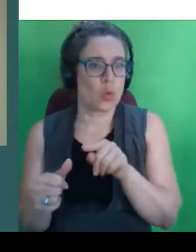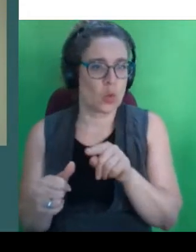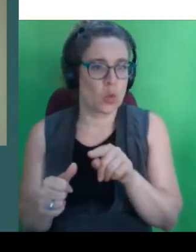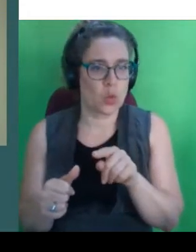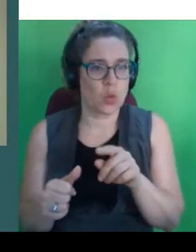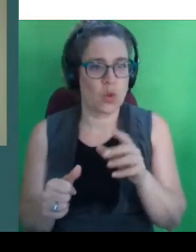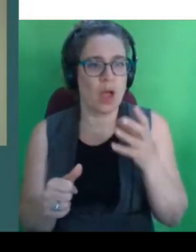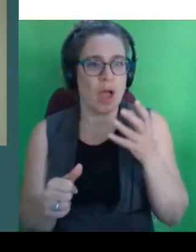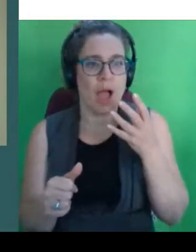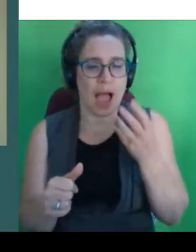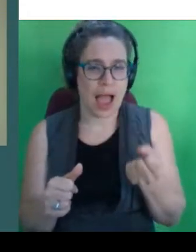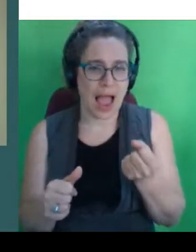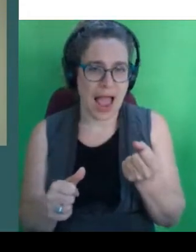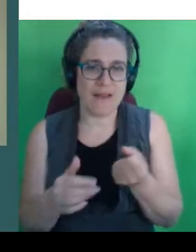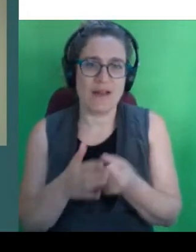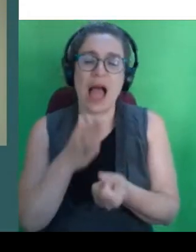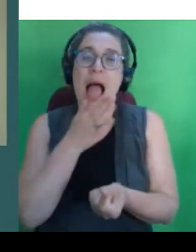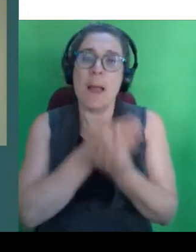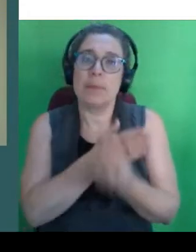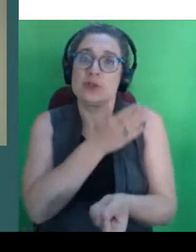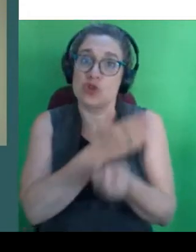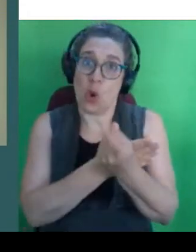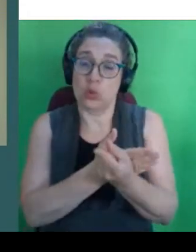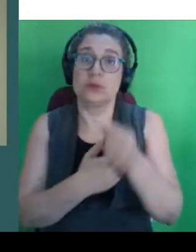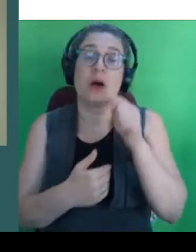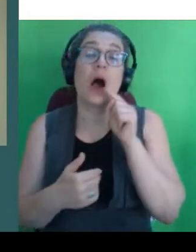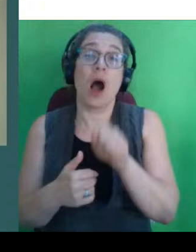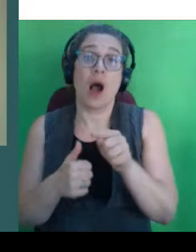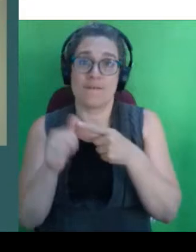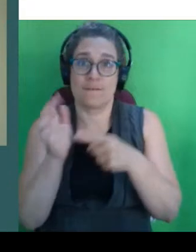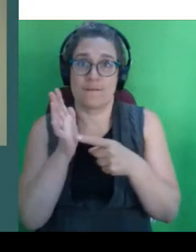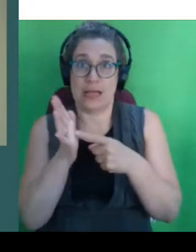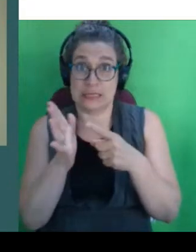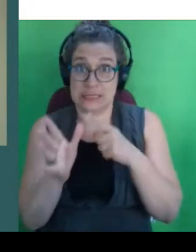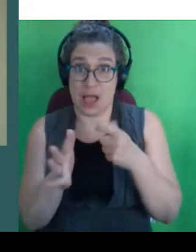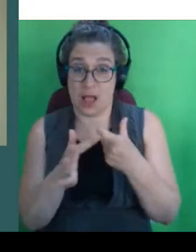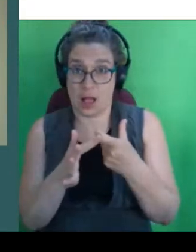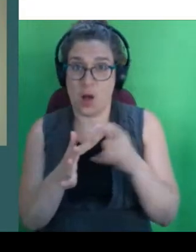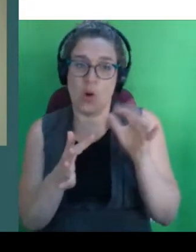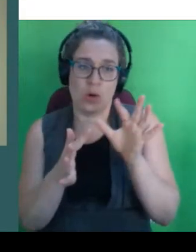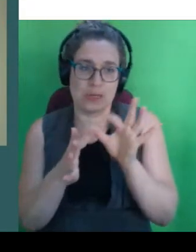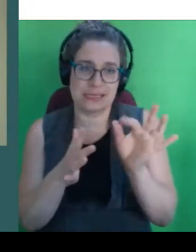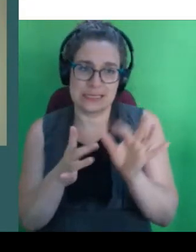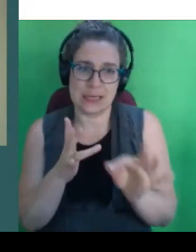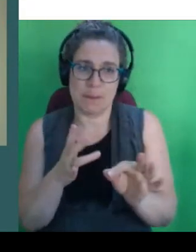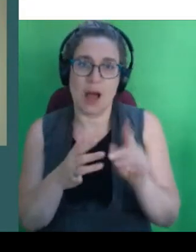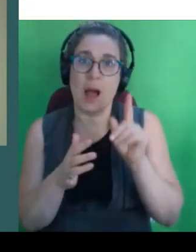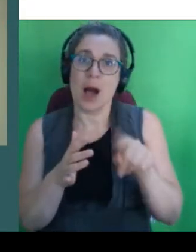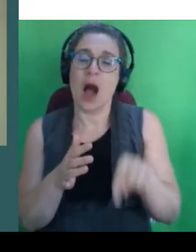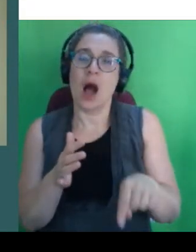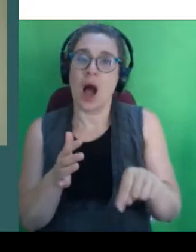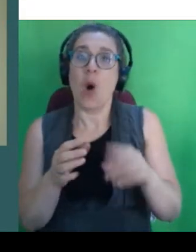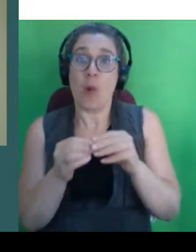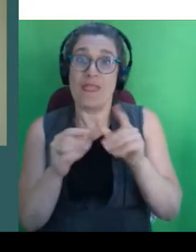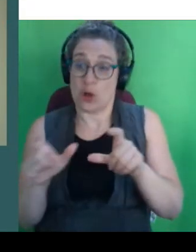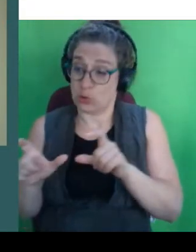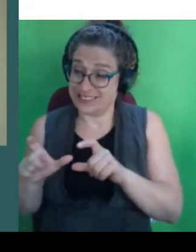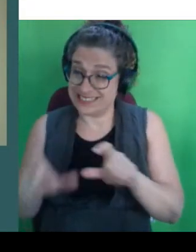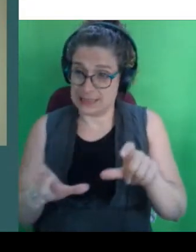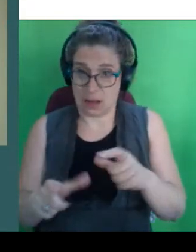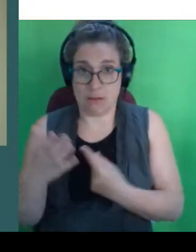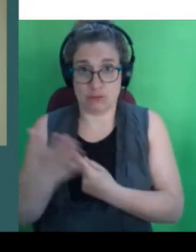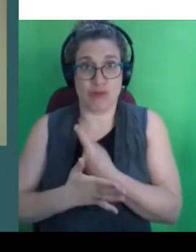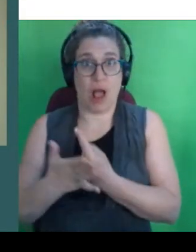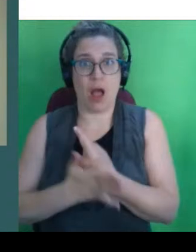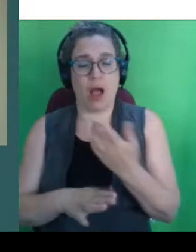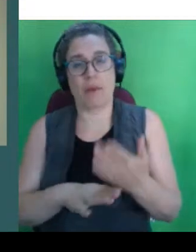episodic attacks of symptoms with a consistent trigger beforehand, or possibly